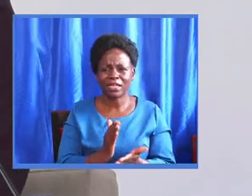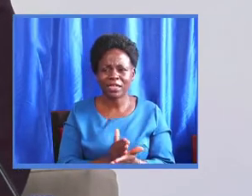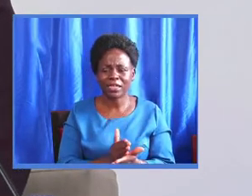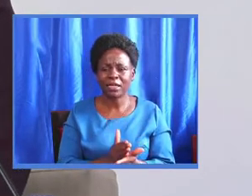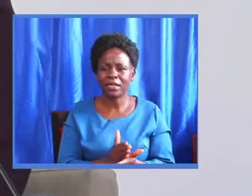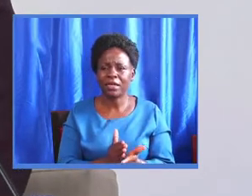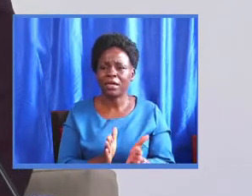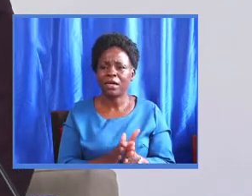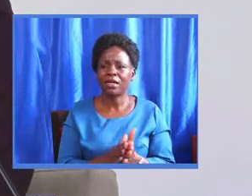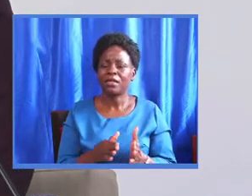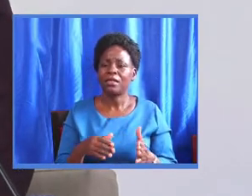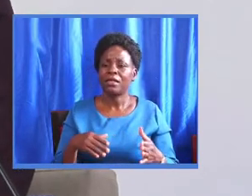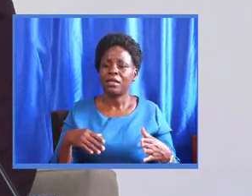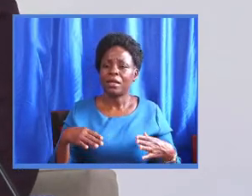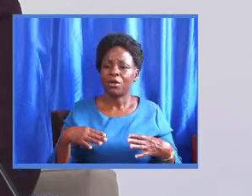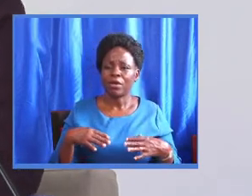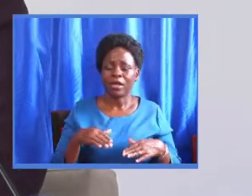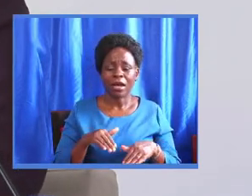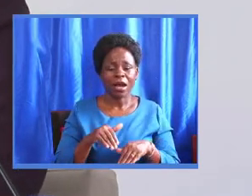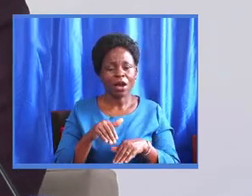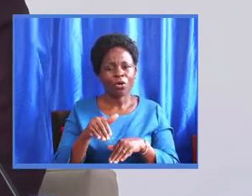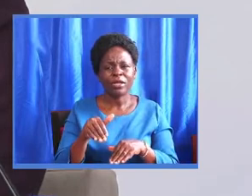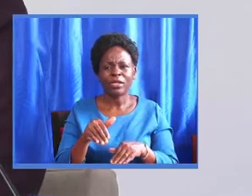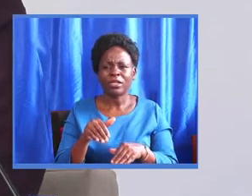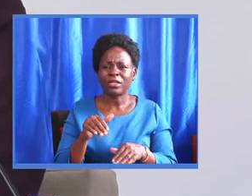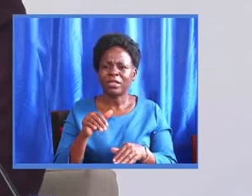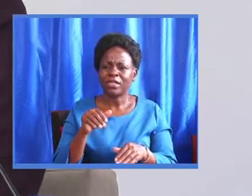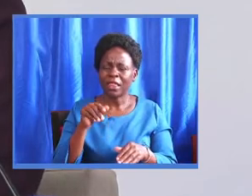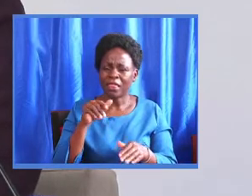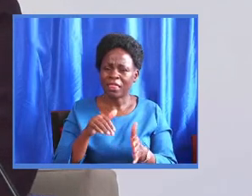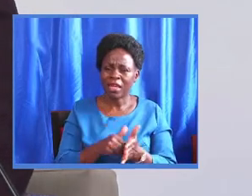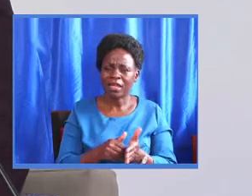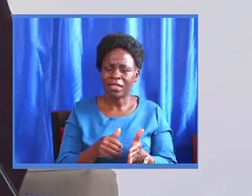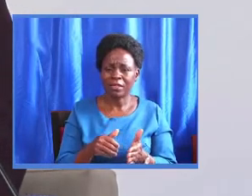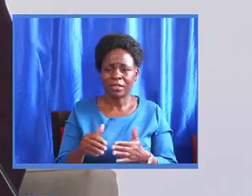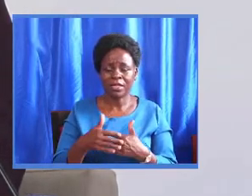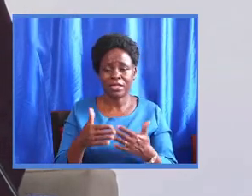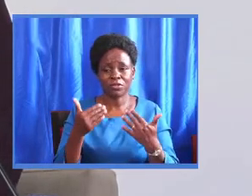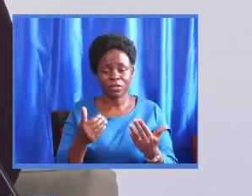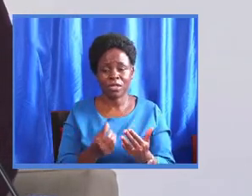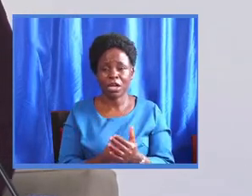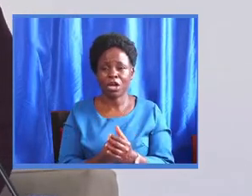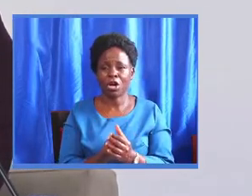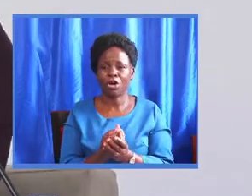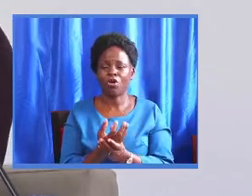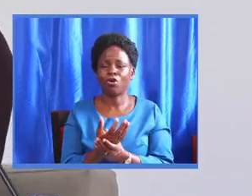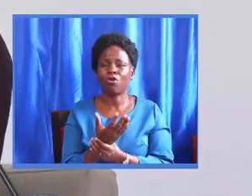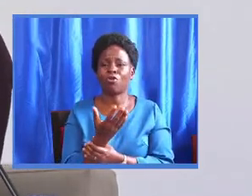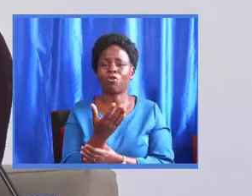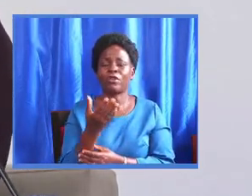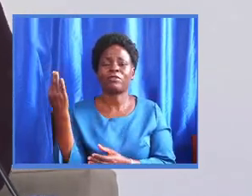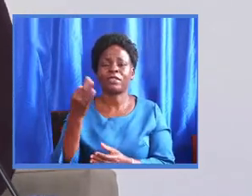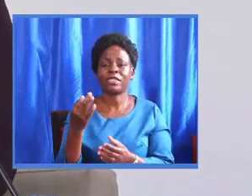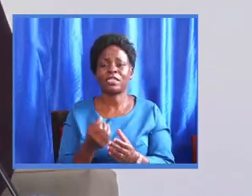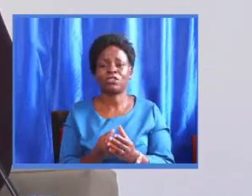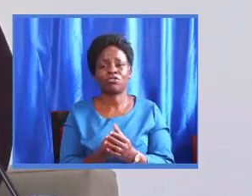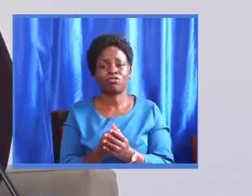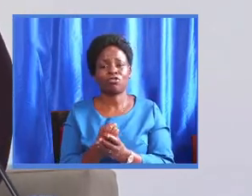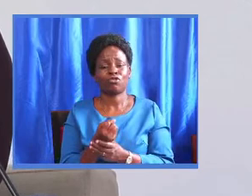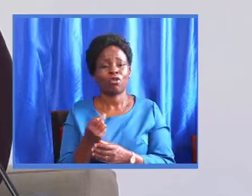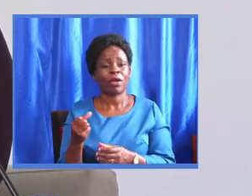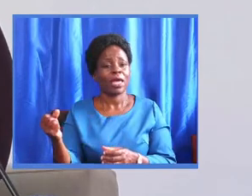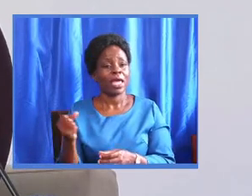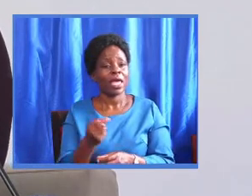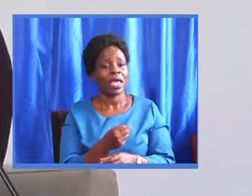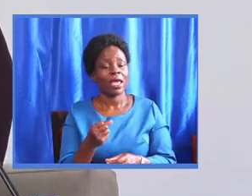the holidays are given accordingly. So that industry now grows, it is facilitated to grow, to employ more